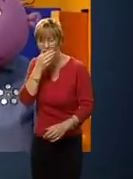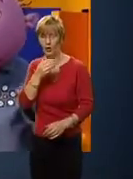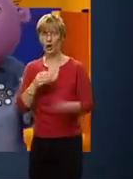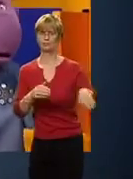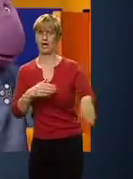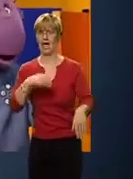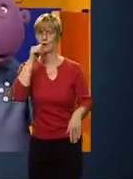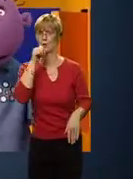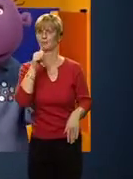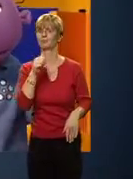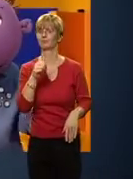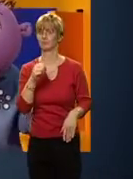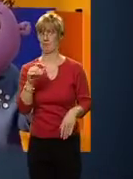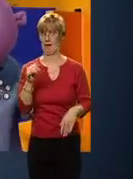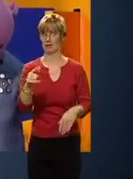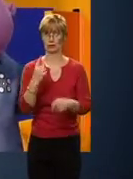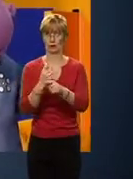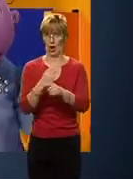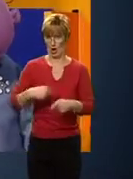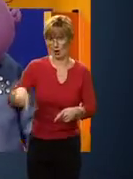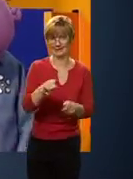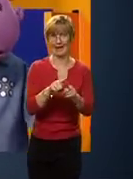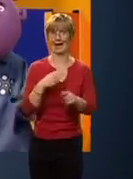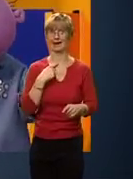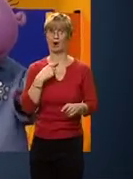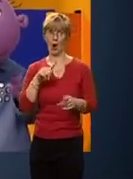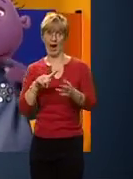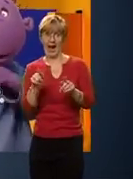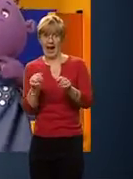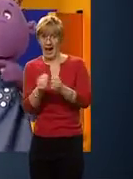Oh, no, perhaps they talk half like a lady and half like a fish.